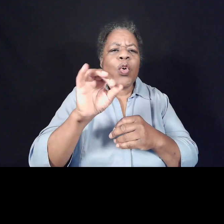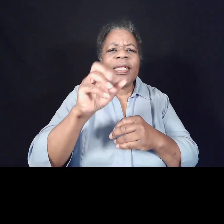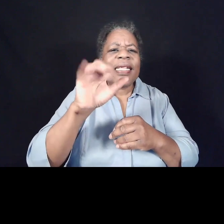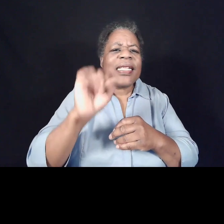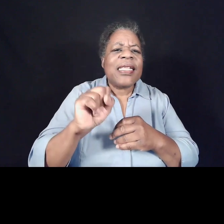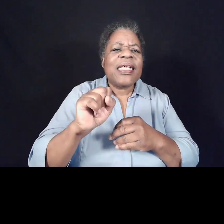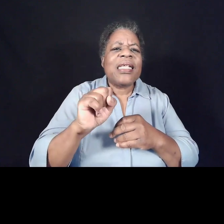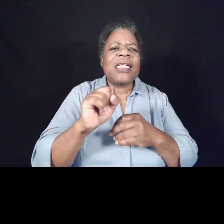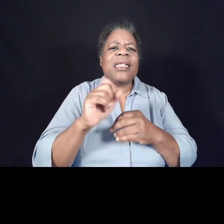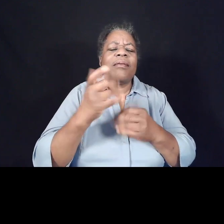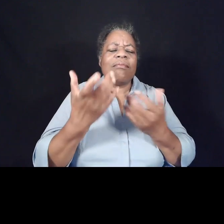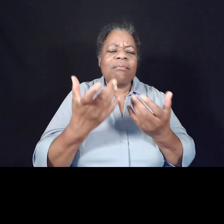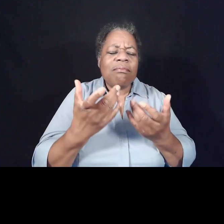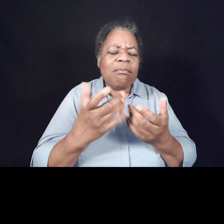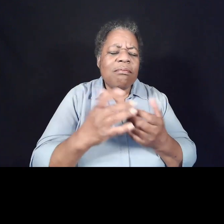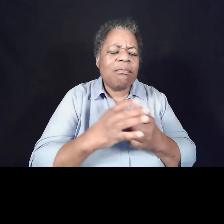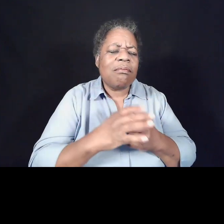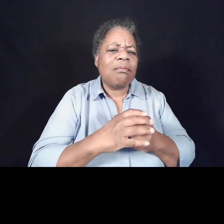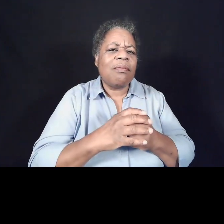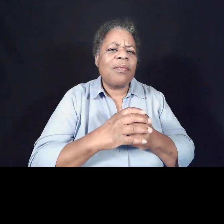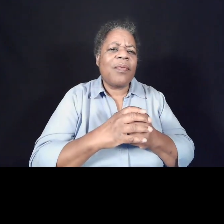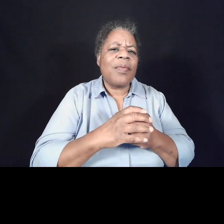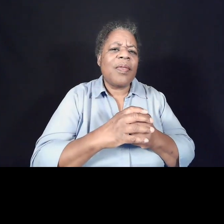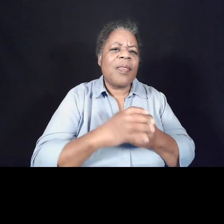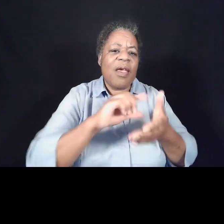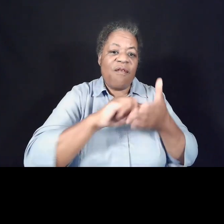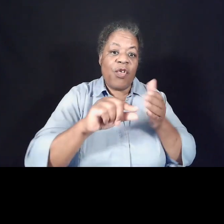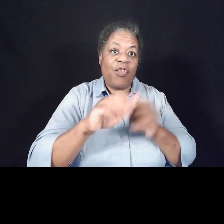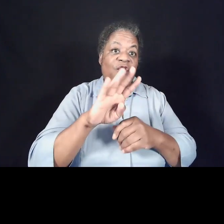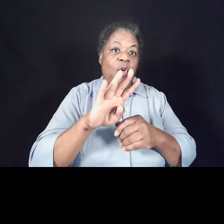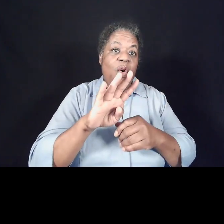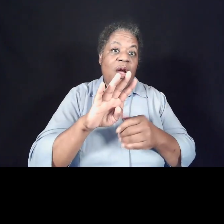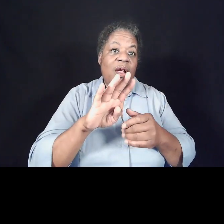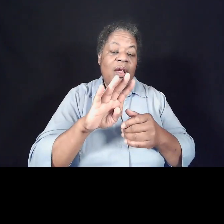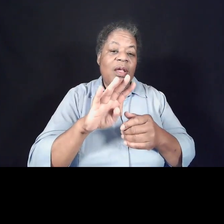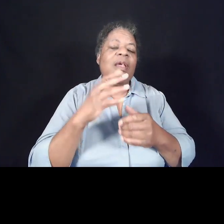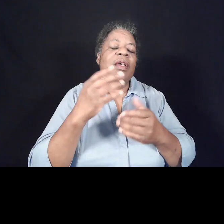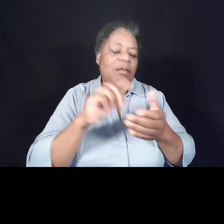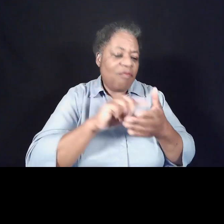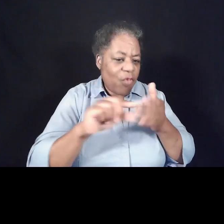not good news. Let's go to verses 4 and 5.